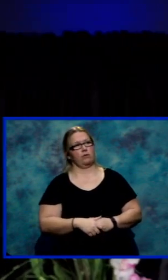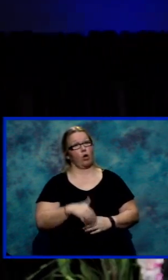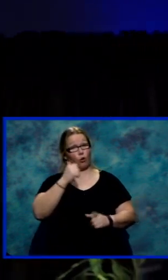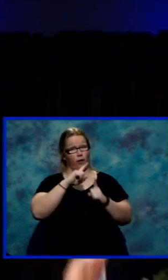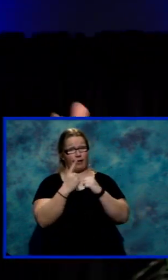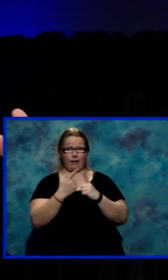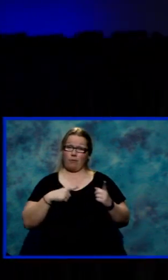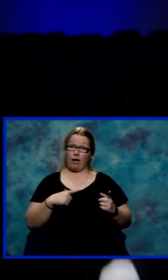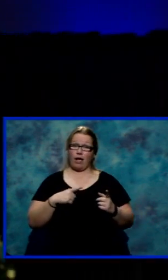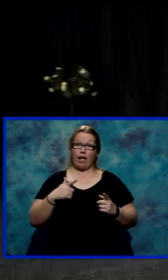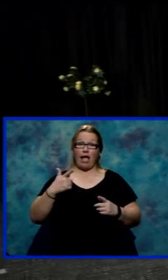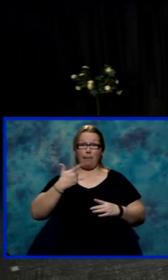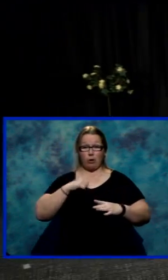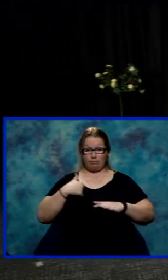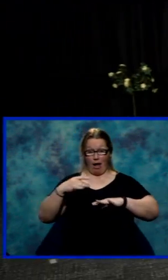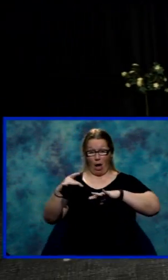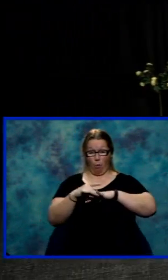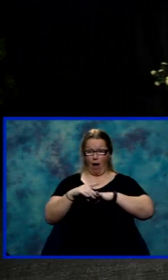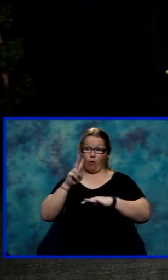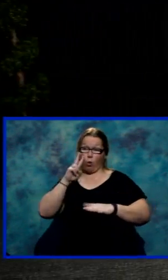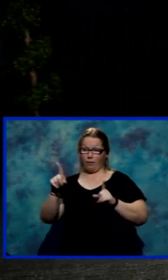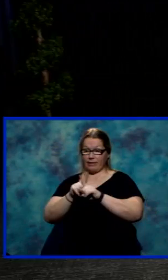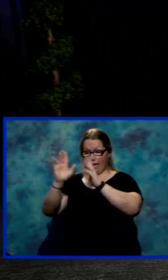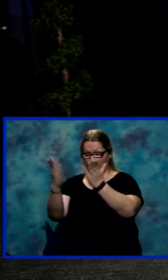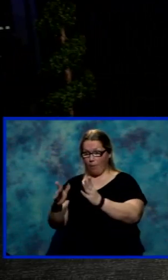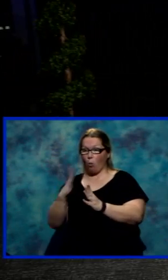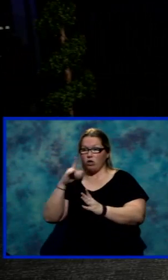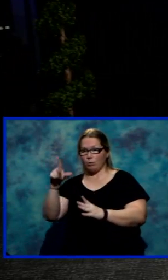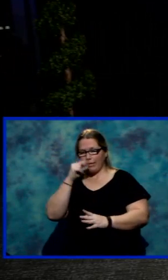too, because my wife does not look anything like what she used to look like.